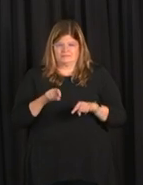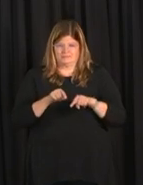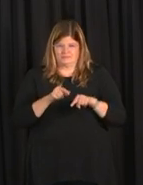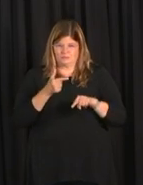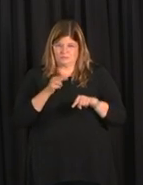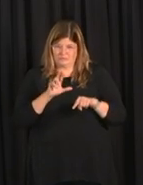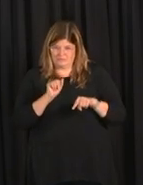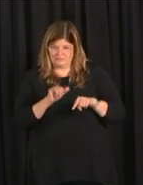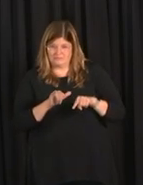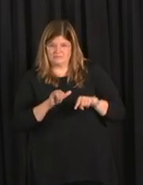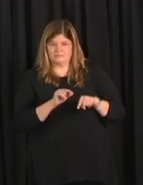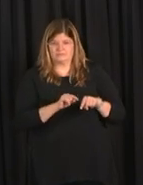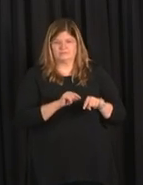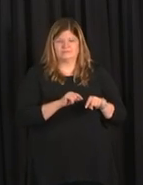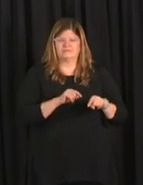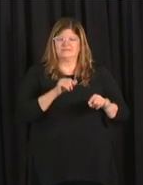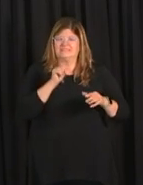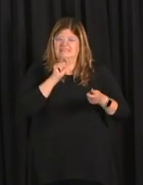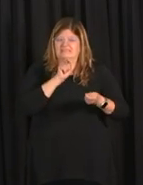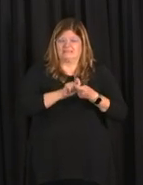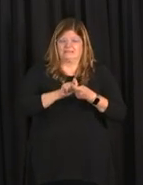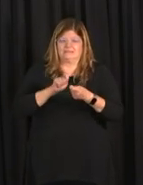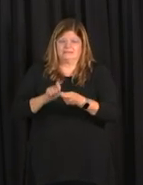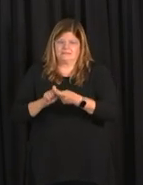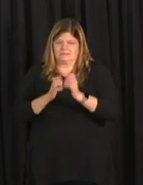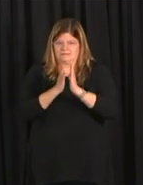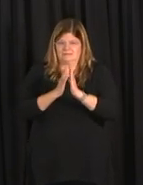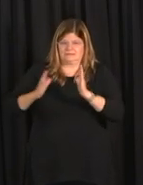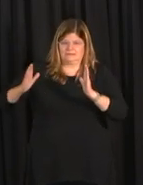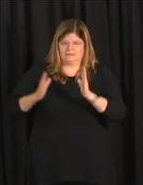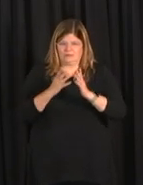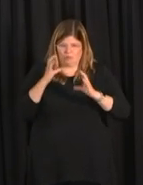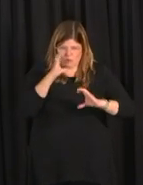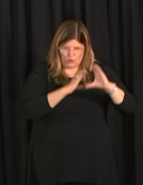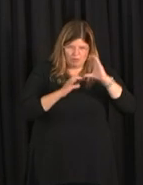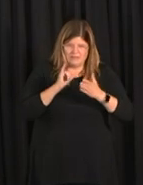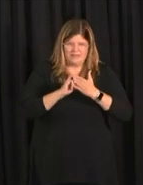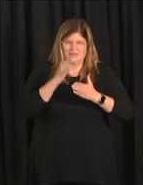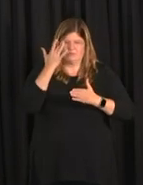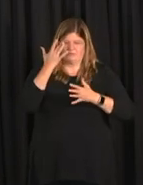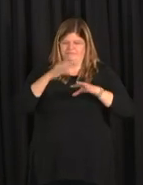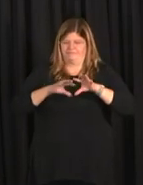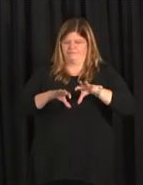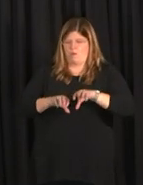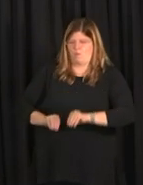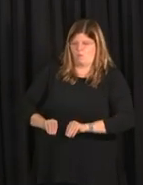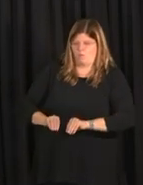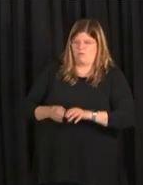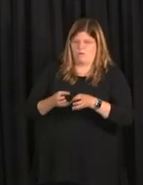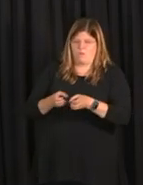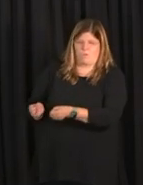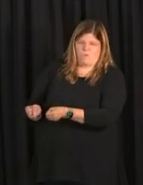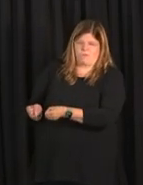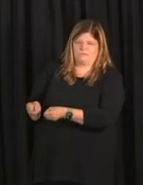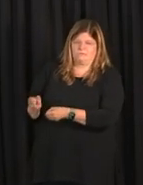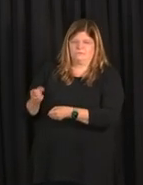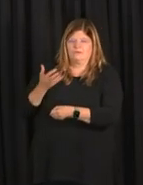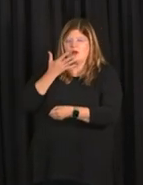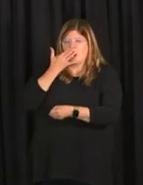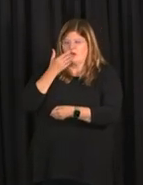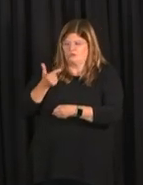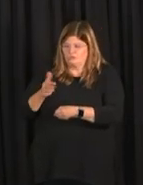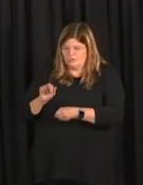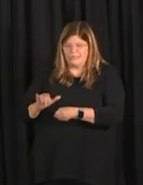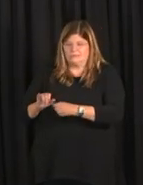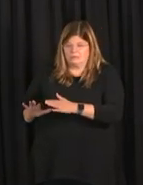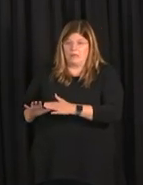don't have a specific range that we are looking for. That's why they don't have a color. So we just want to see if they're